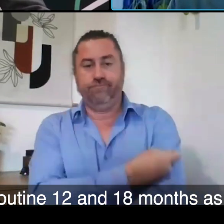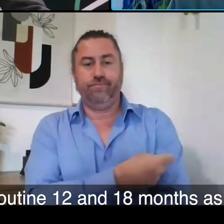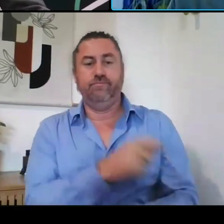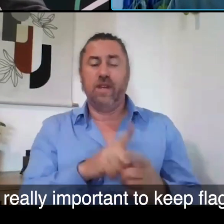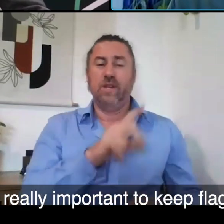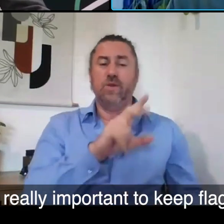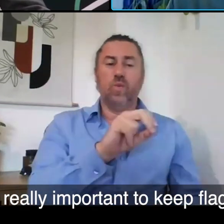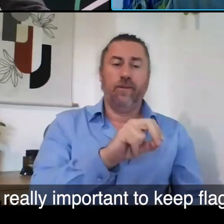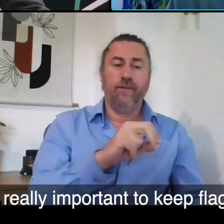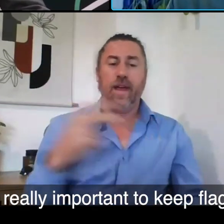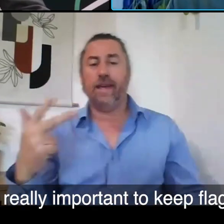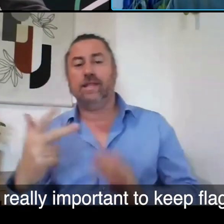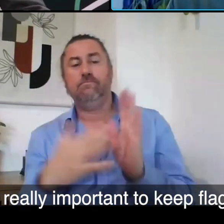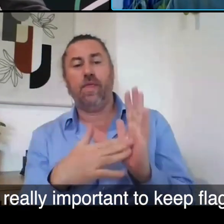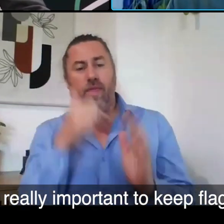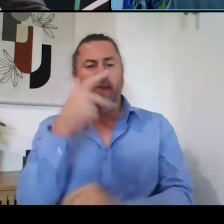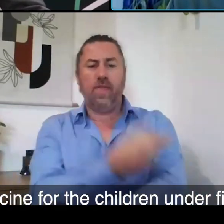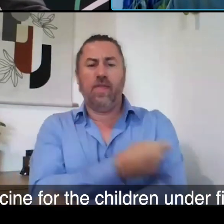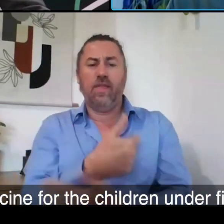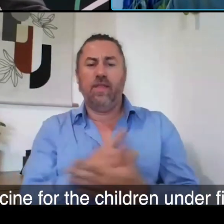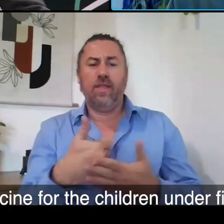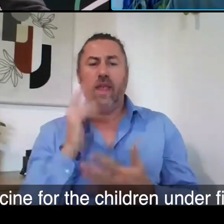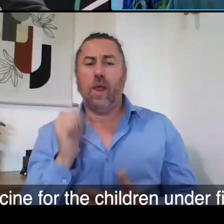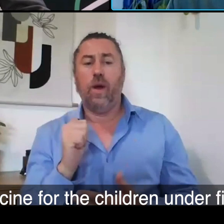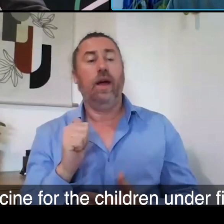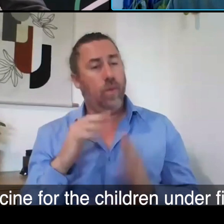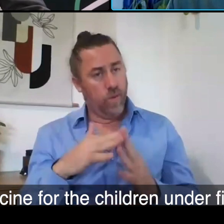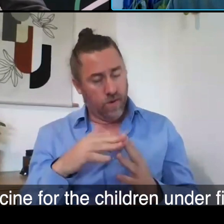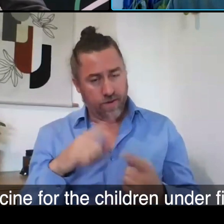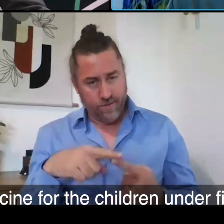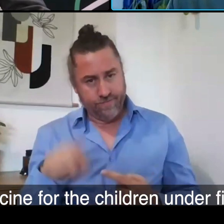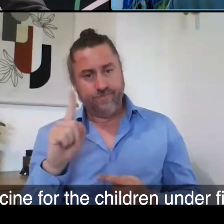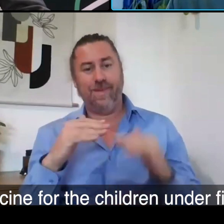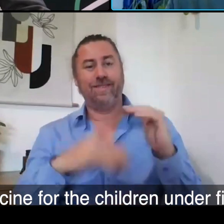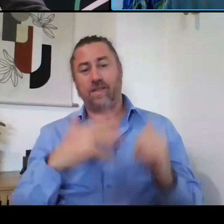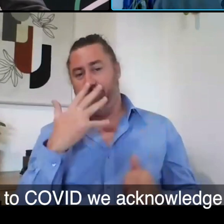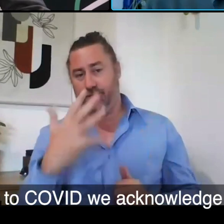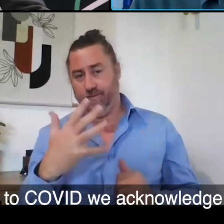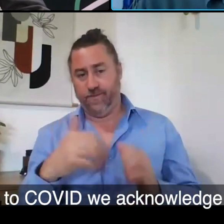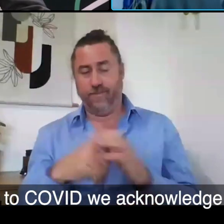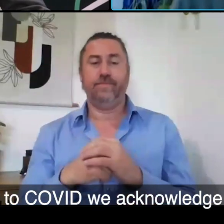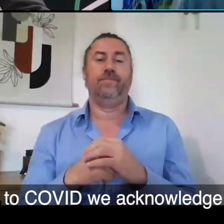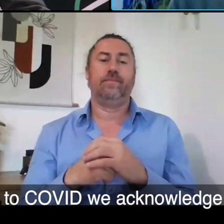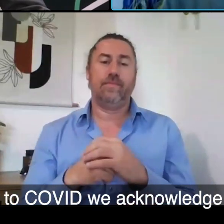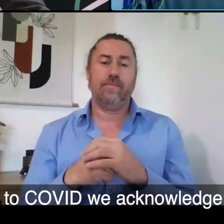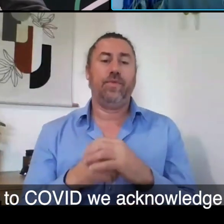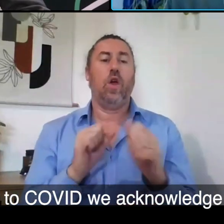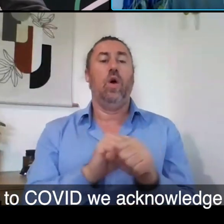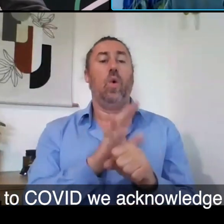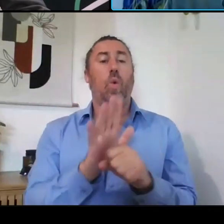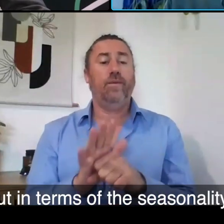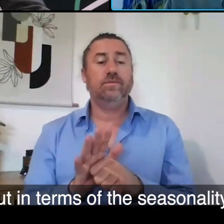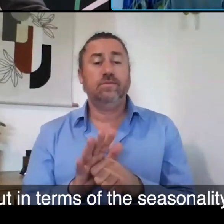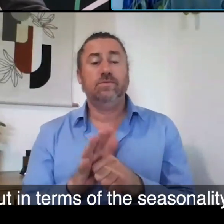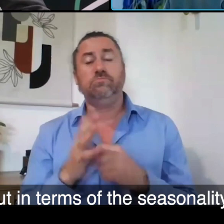as an example. So I think really important to keep flagging that vaccine for the children under 5. With regards to COVID, we acknowledge it's